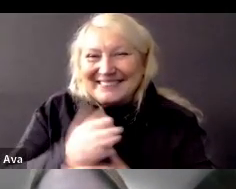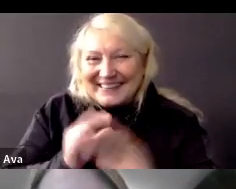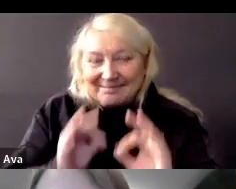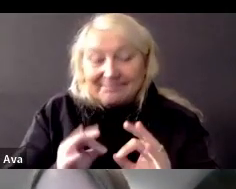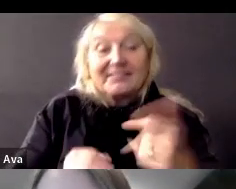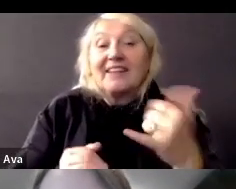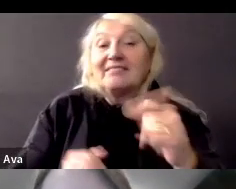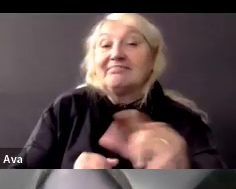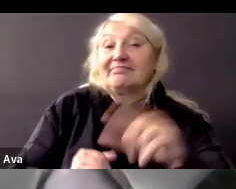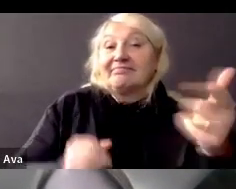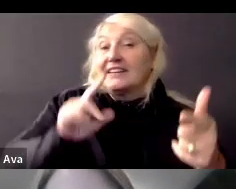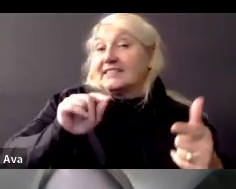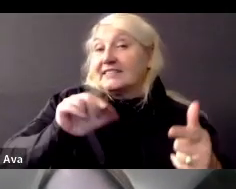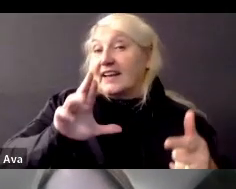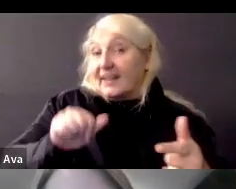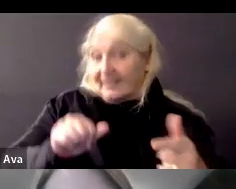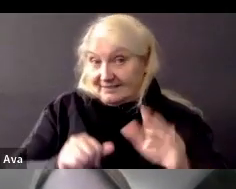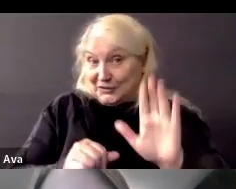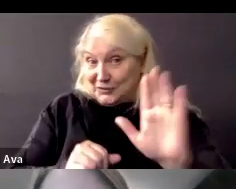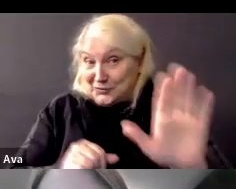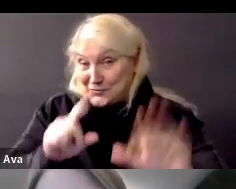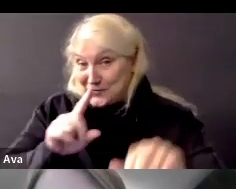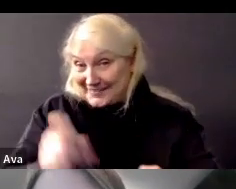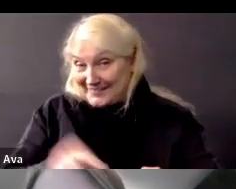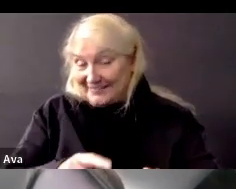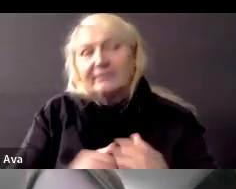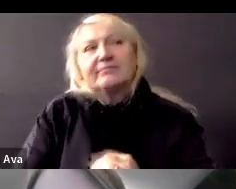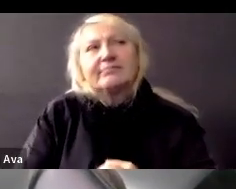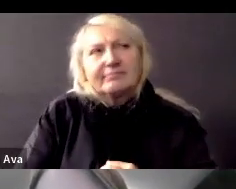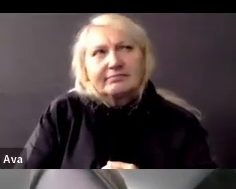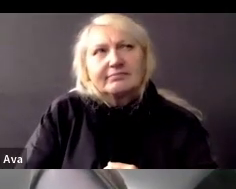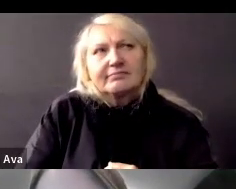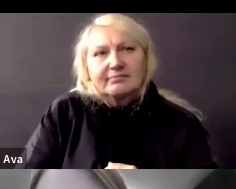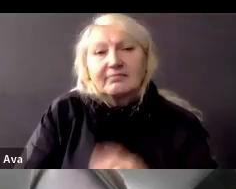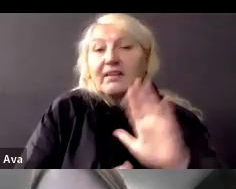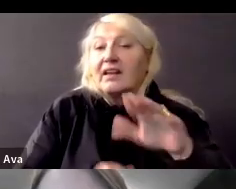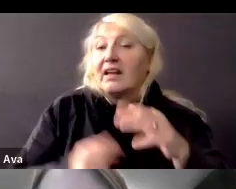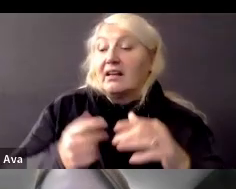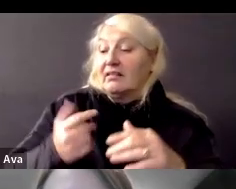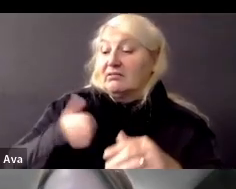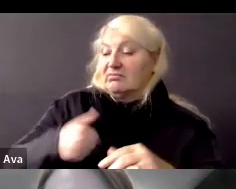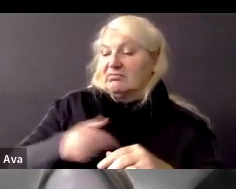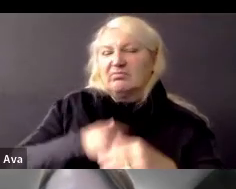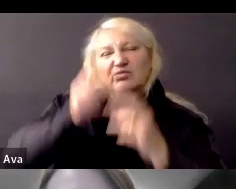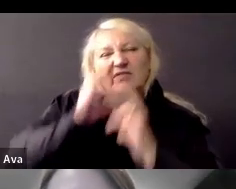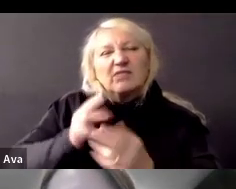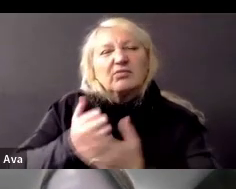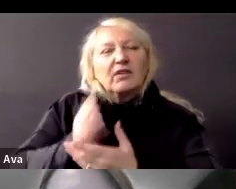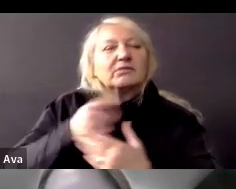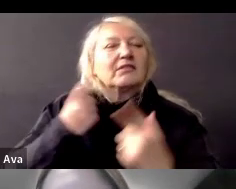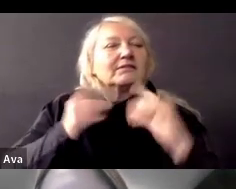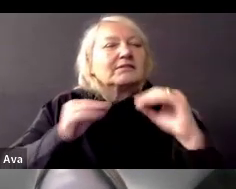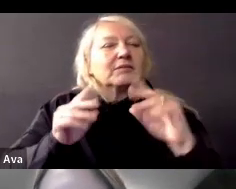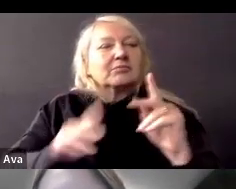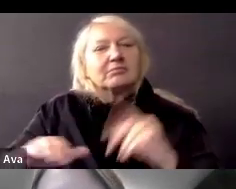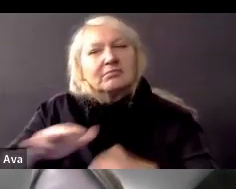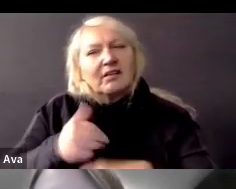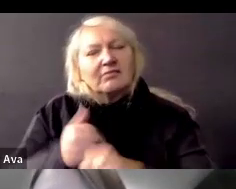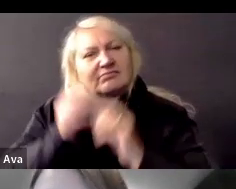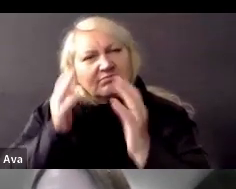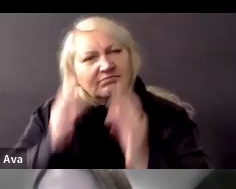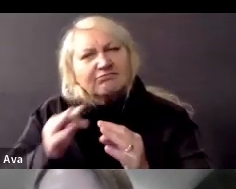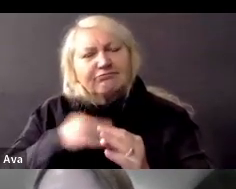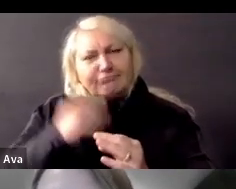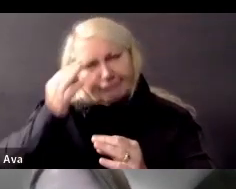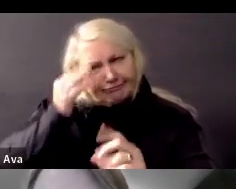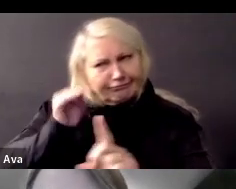Tara, your question is, at Respecting Rights, we teach others about their decision-making rights and remind them that they